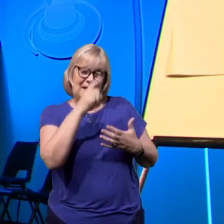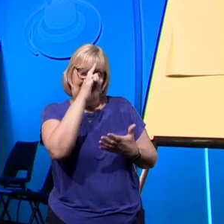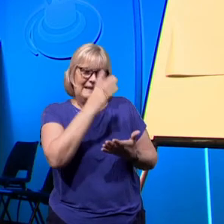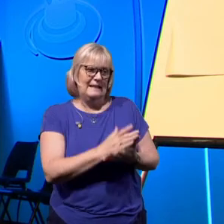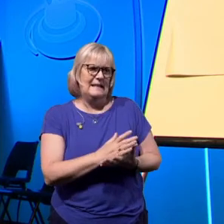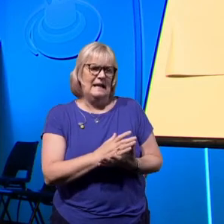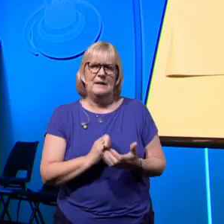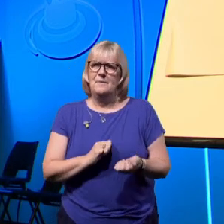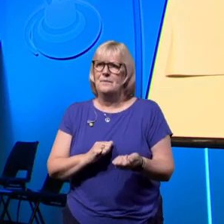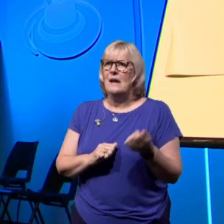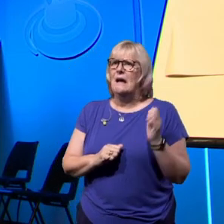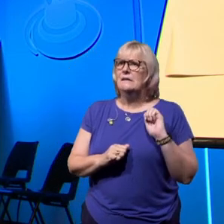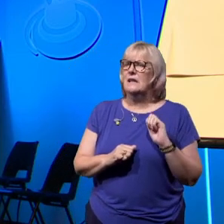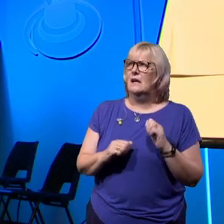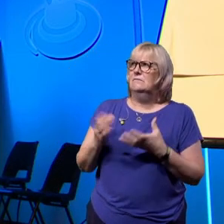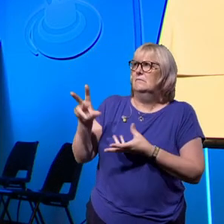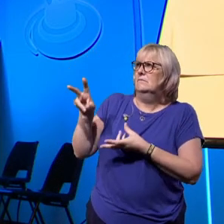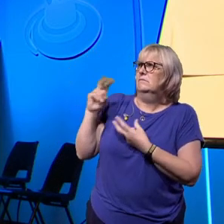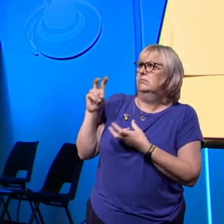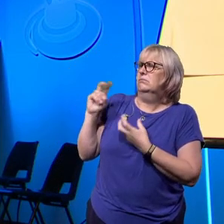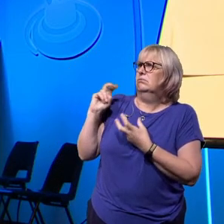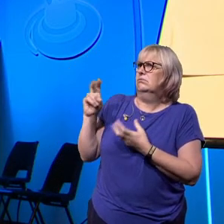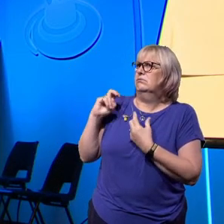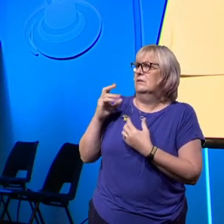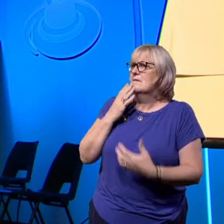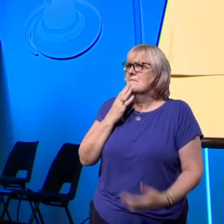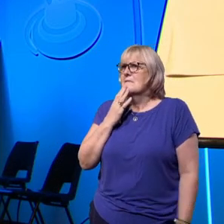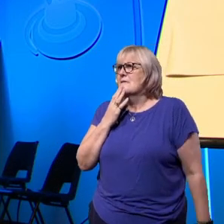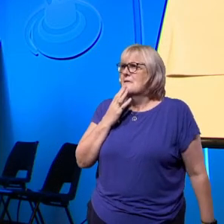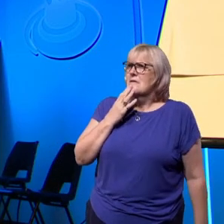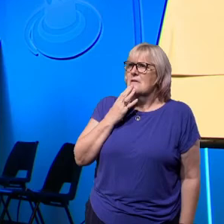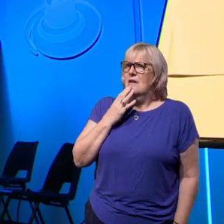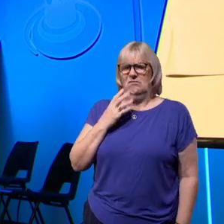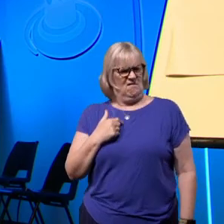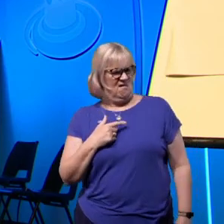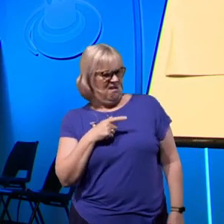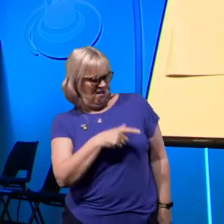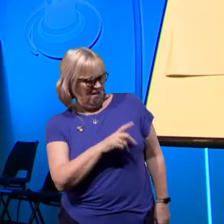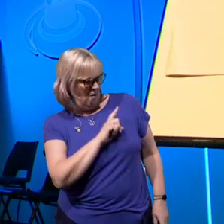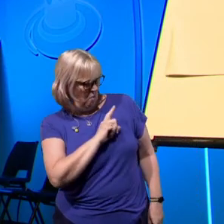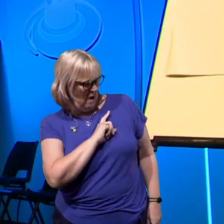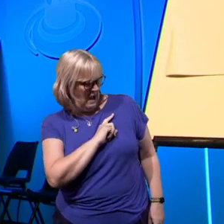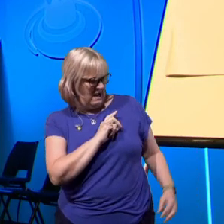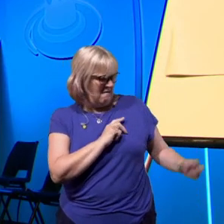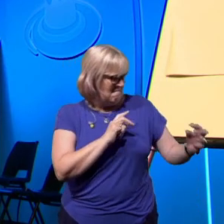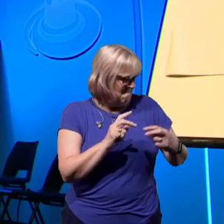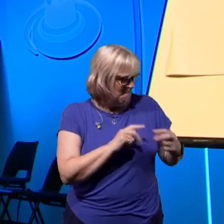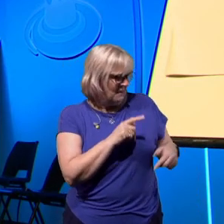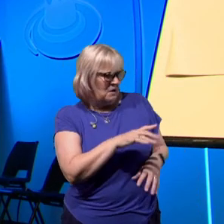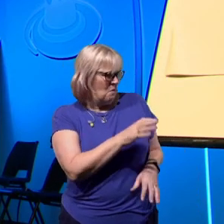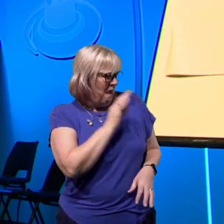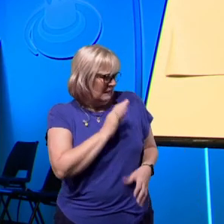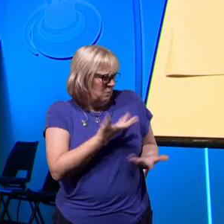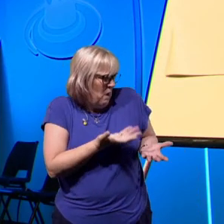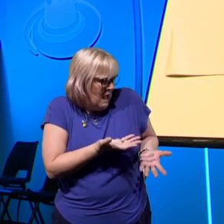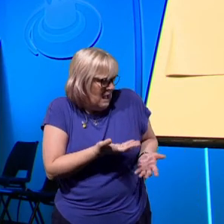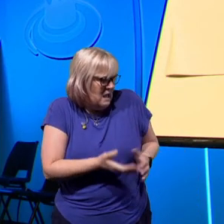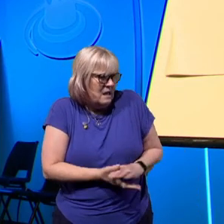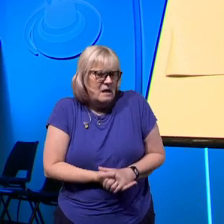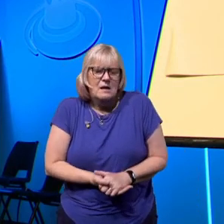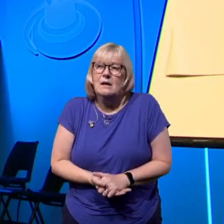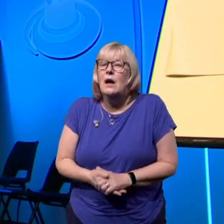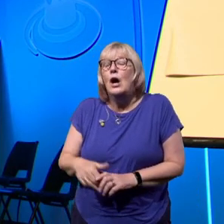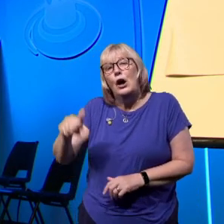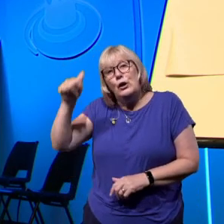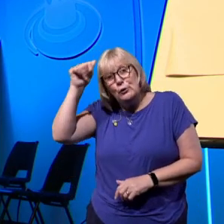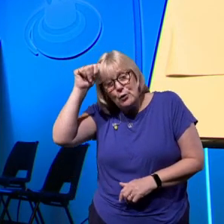this, they became indignant with James and John. Jesus called them together and said, "You know